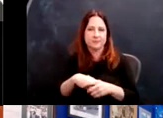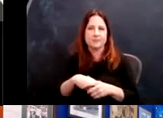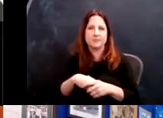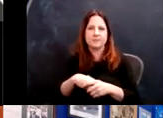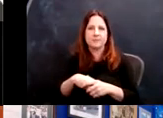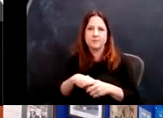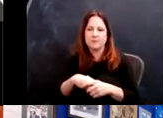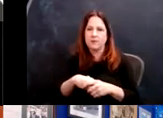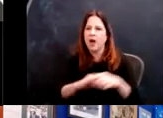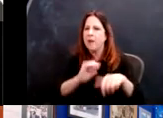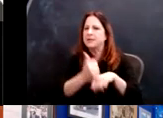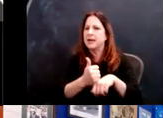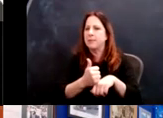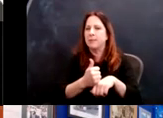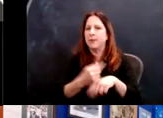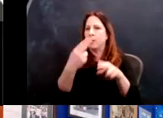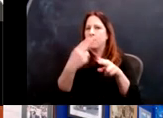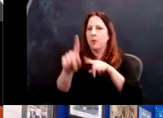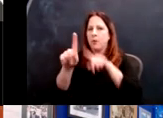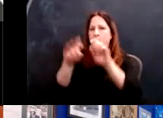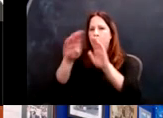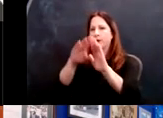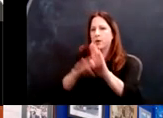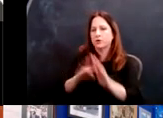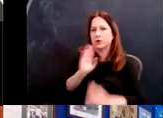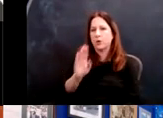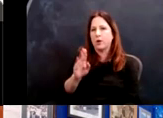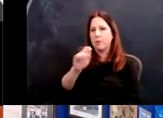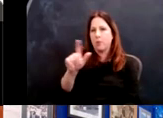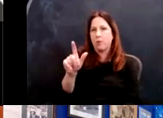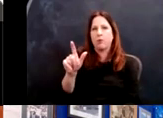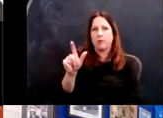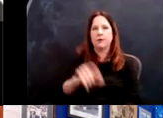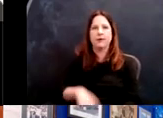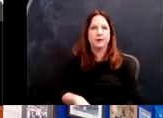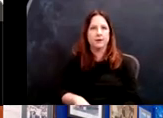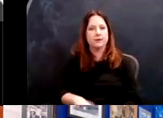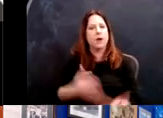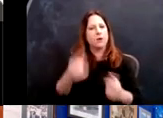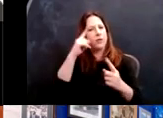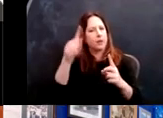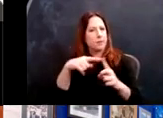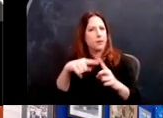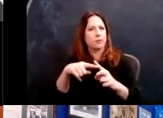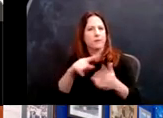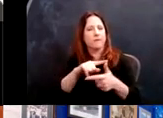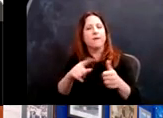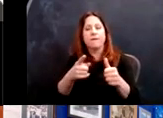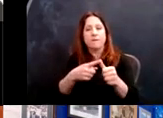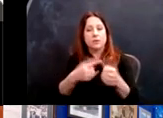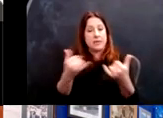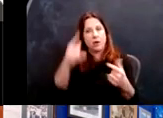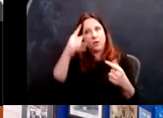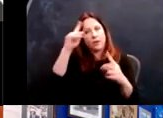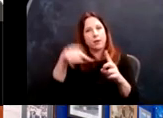polling question for you, Hazel, if you can go to the next slide, I think, which is where we have it. And this is just for us to think about. What we would like you to think about right